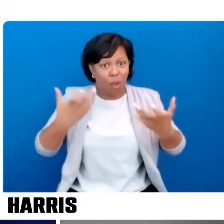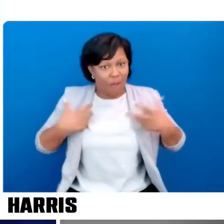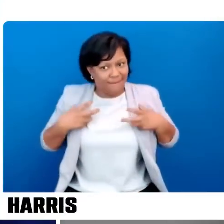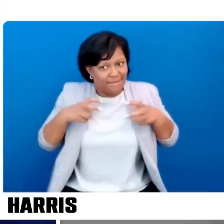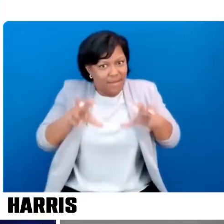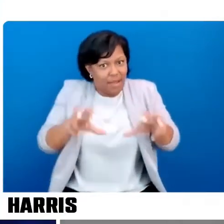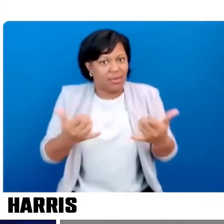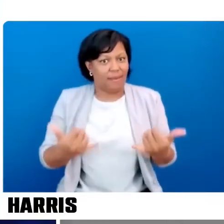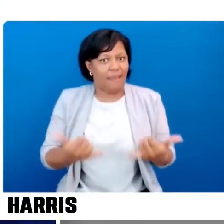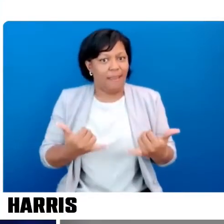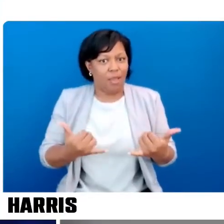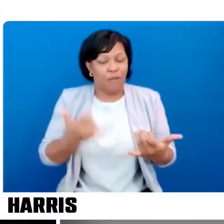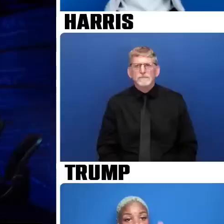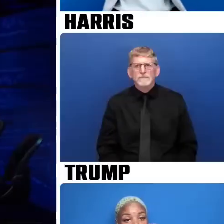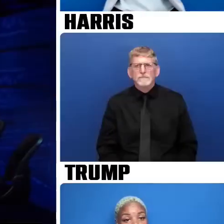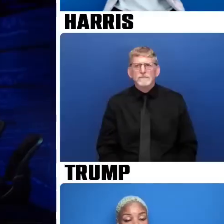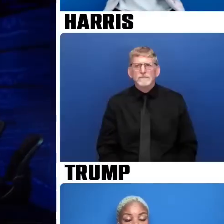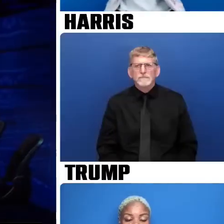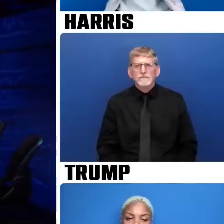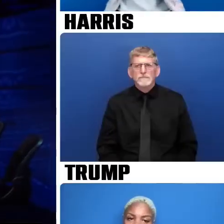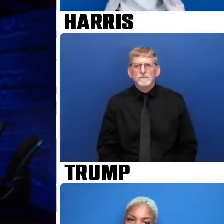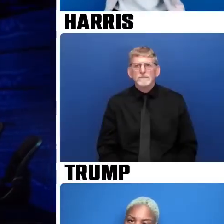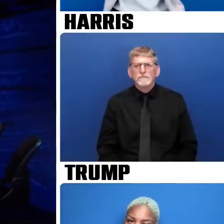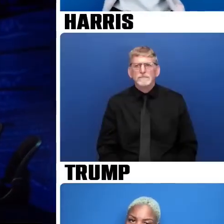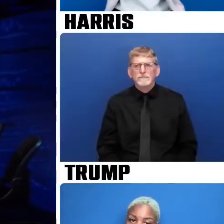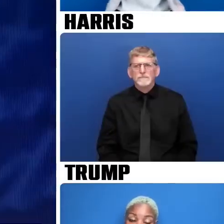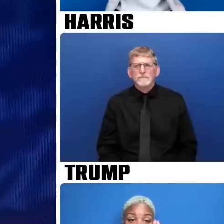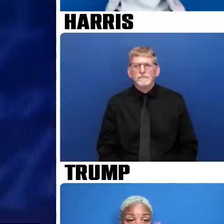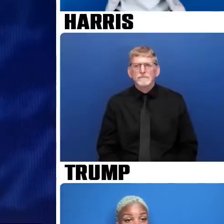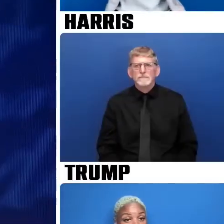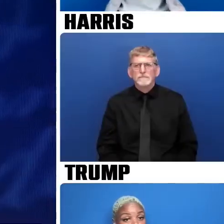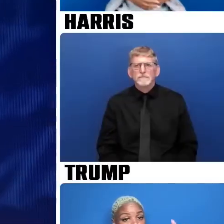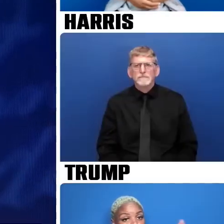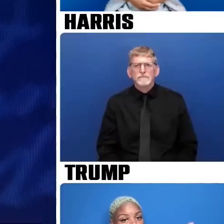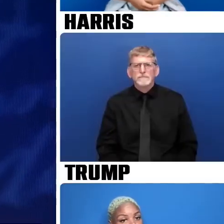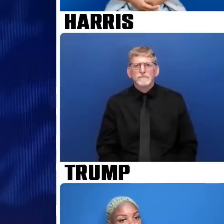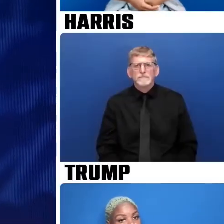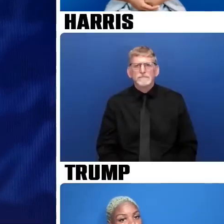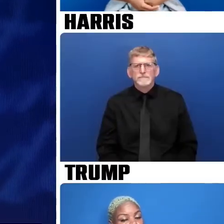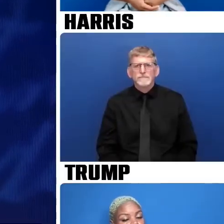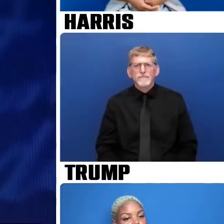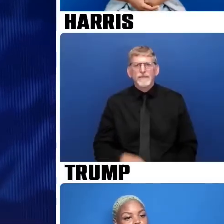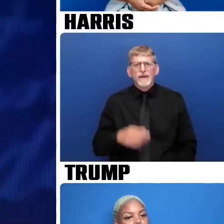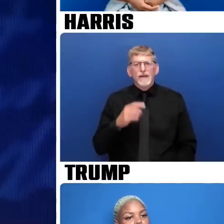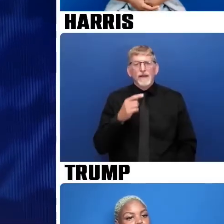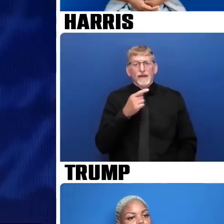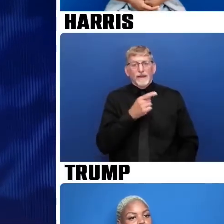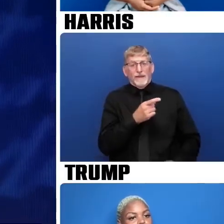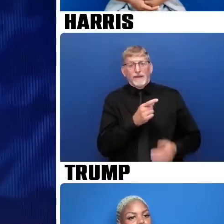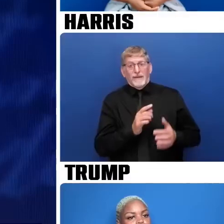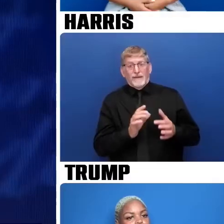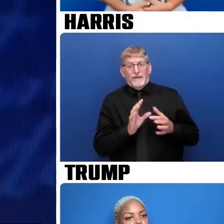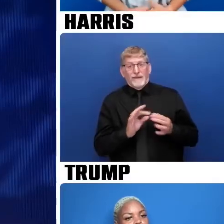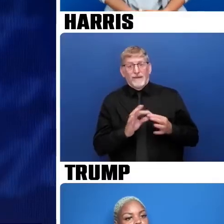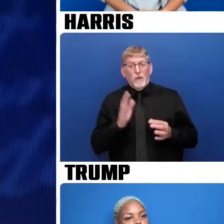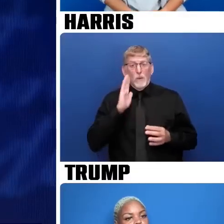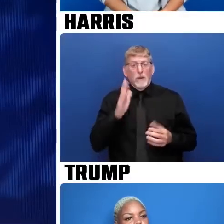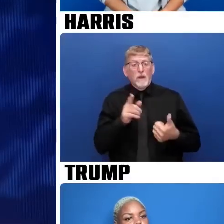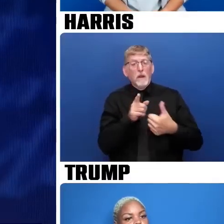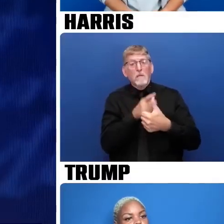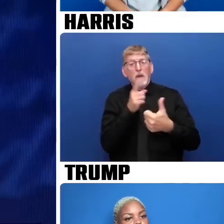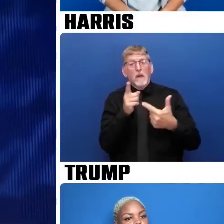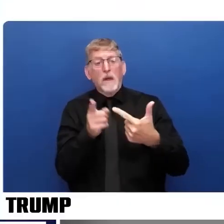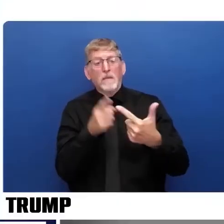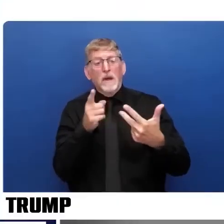President Harris, thank you. President Trump? So she just started by saying she's going to do this, she's going to do that, she's going to do all